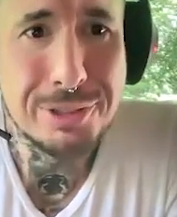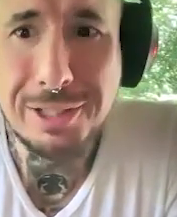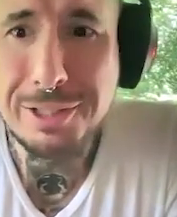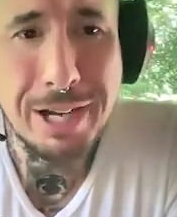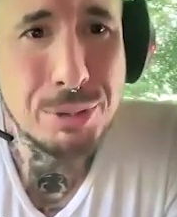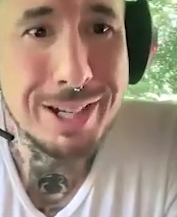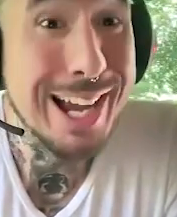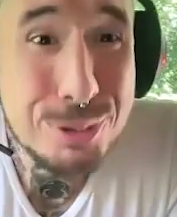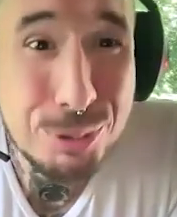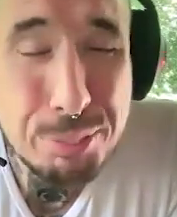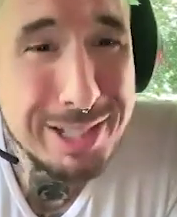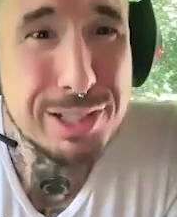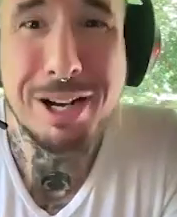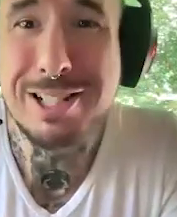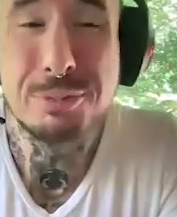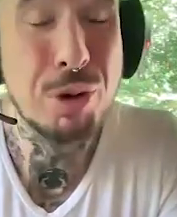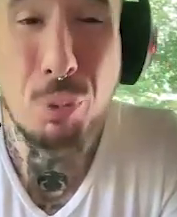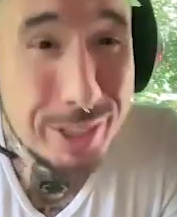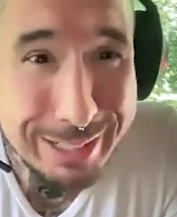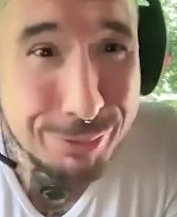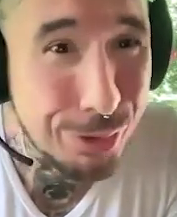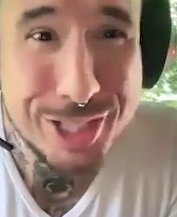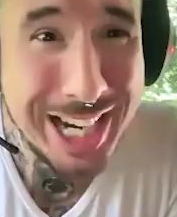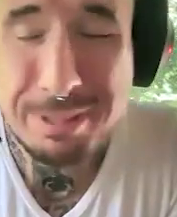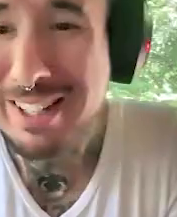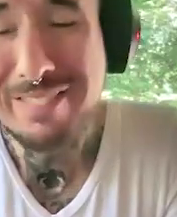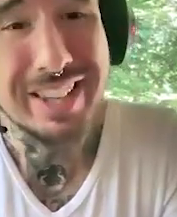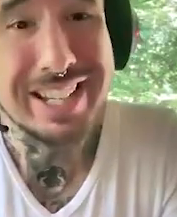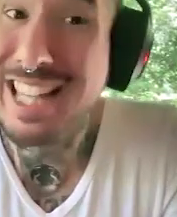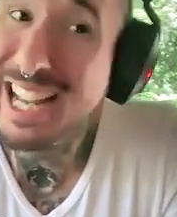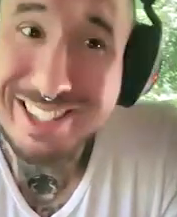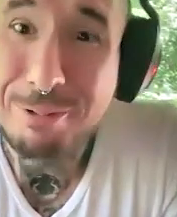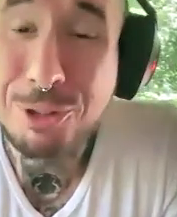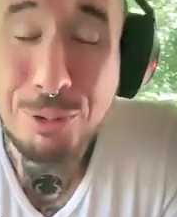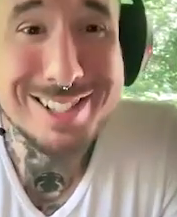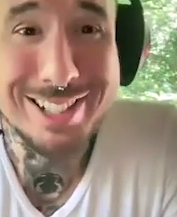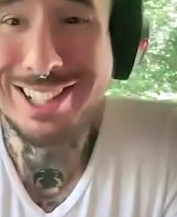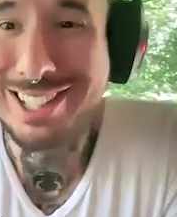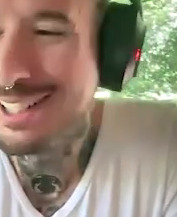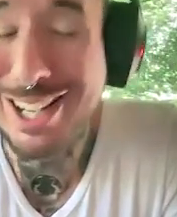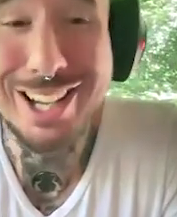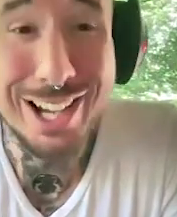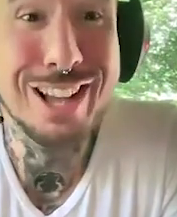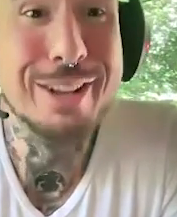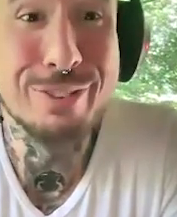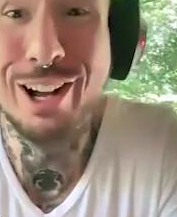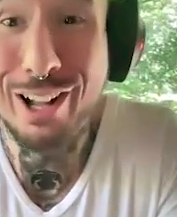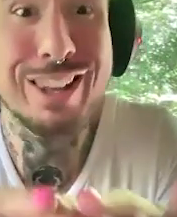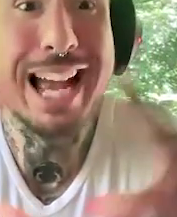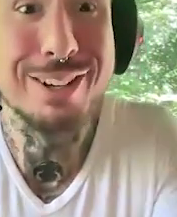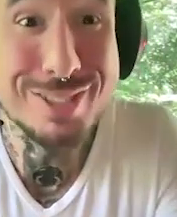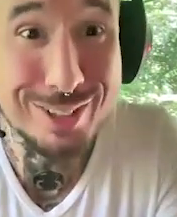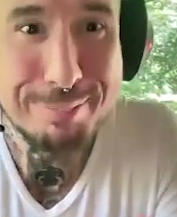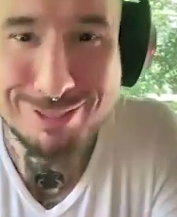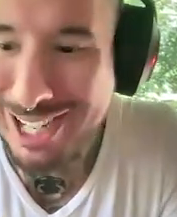to still graduate high school as best as possible while working full time. Like that requires a lot of